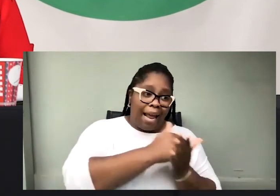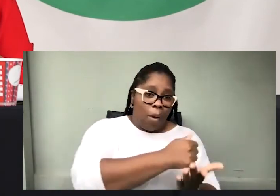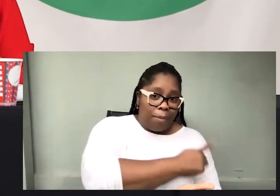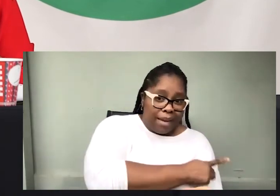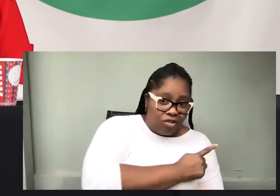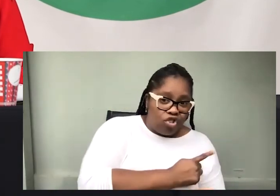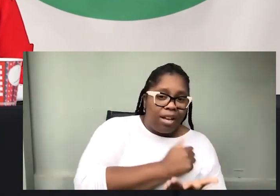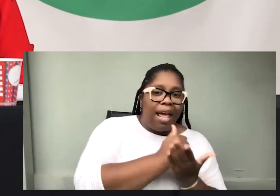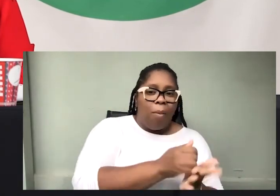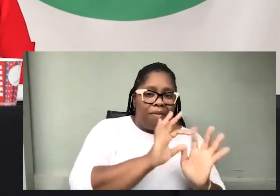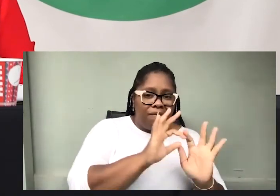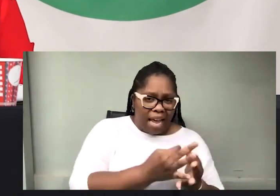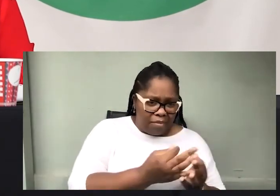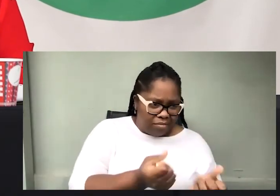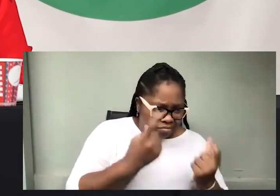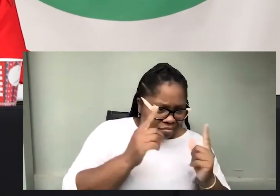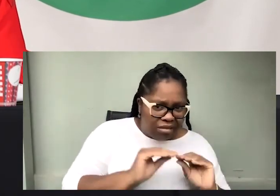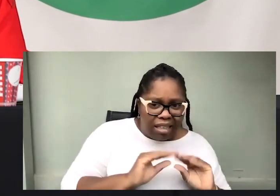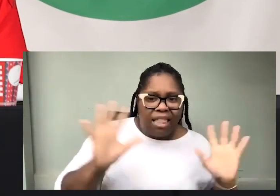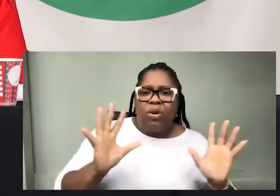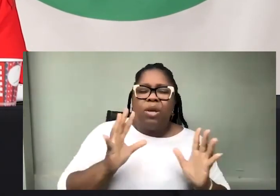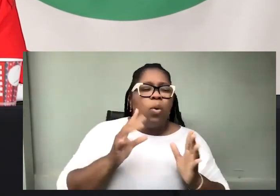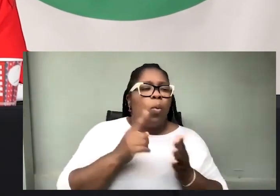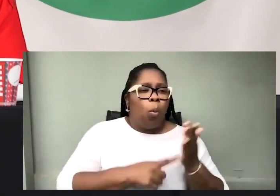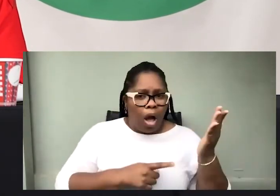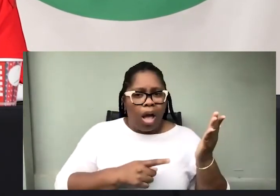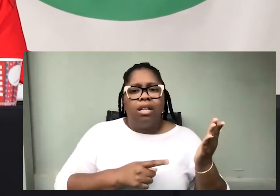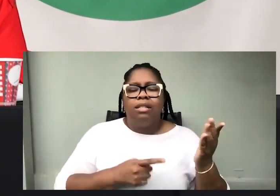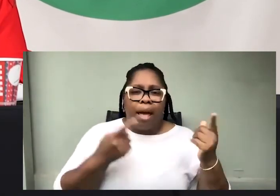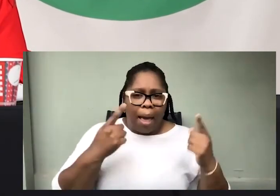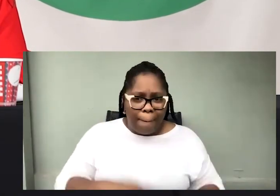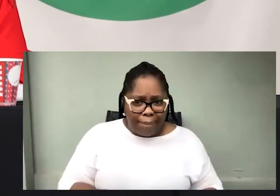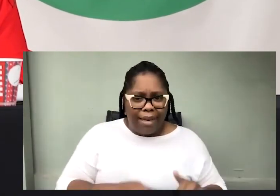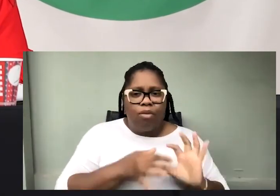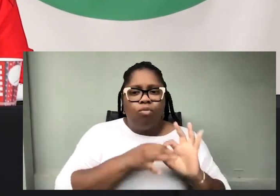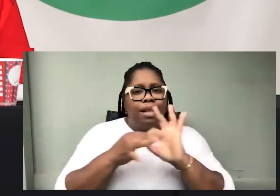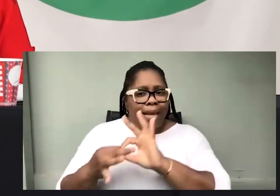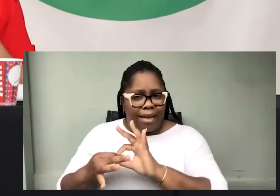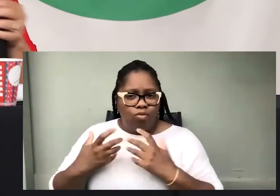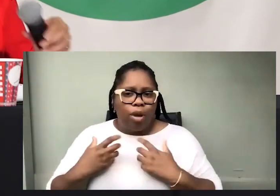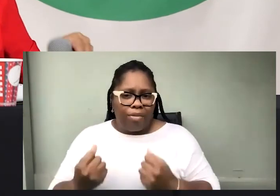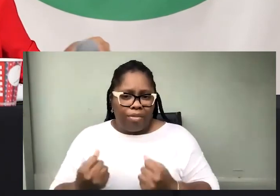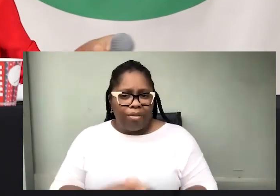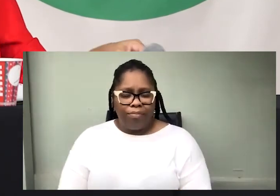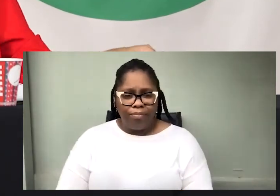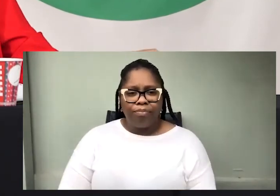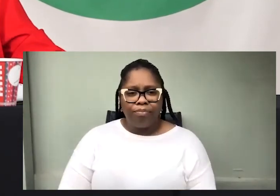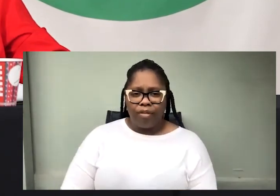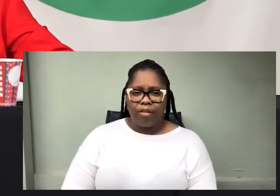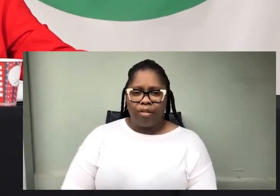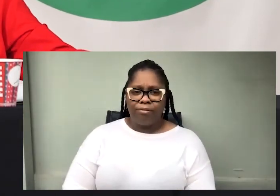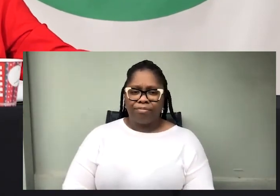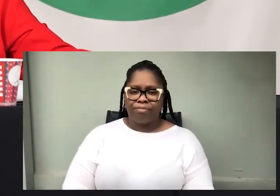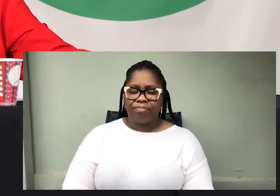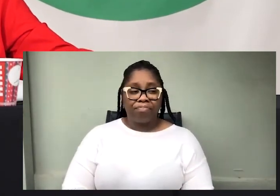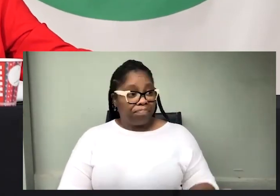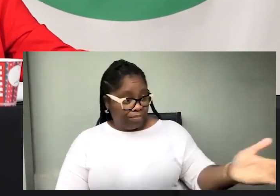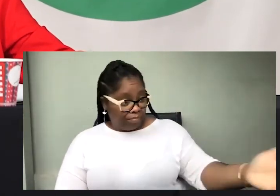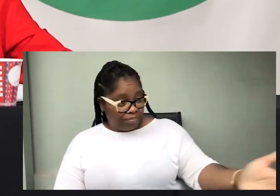their families understand what's going to happen as far as any health procedures. Senator